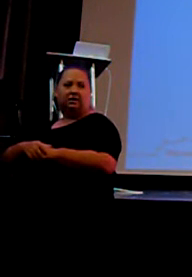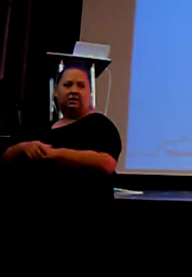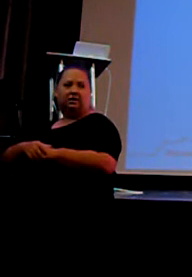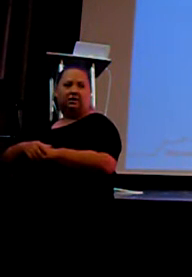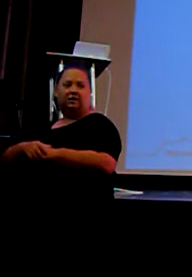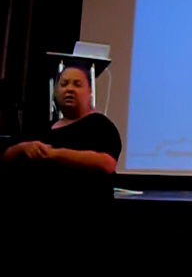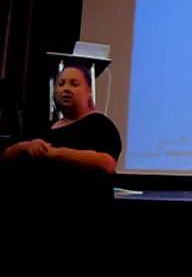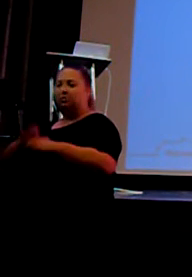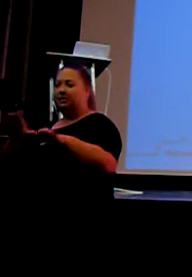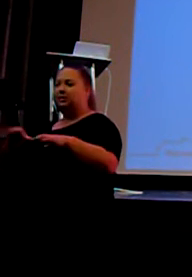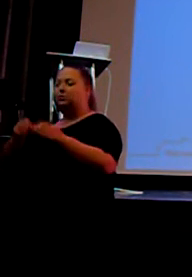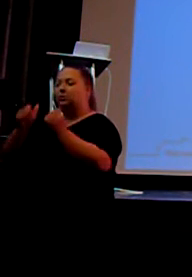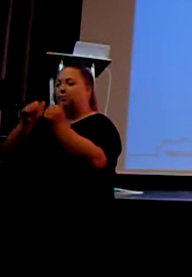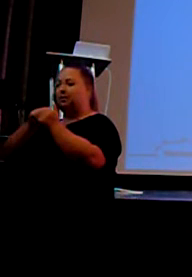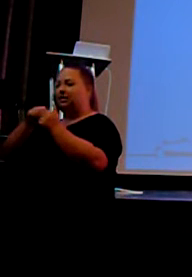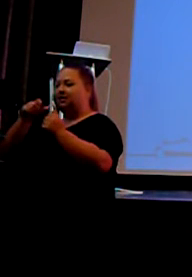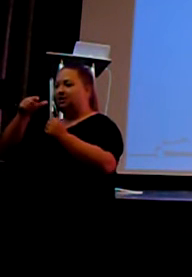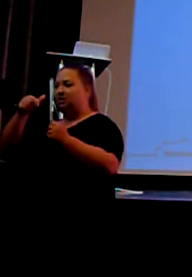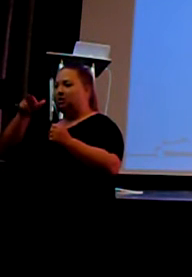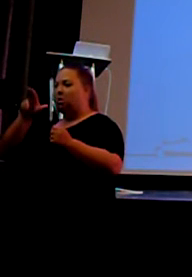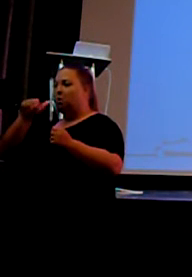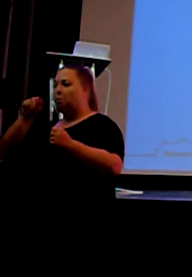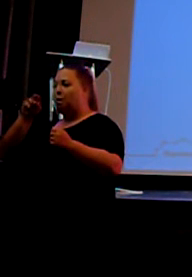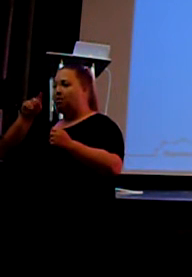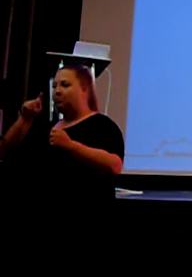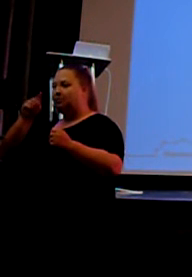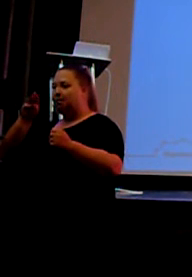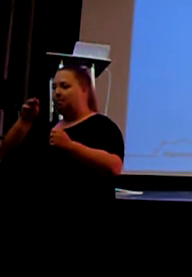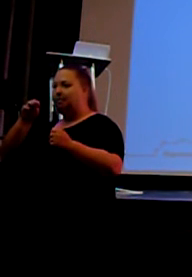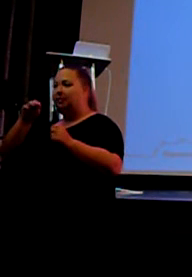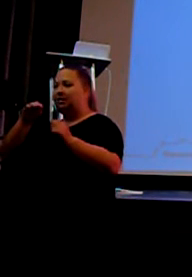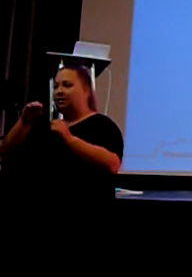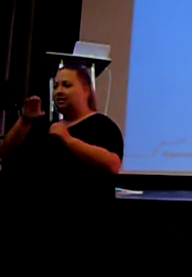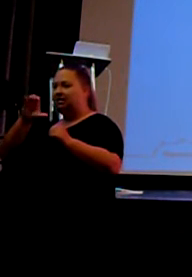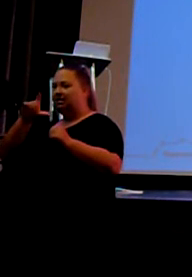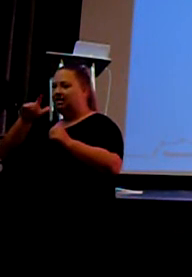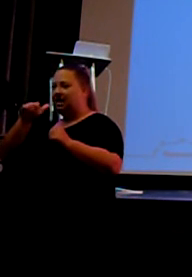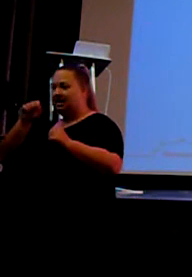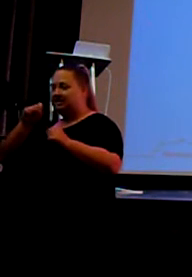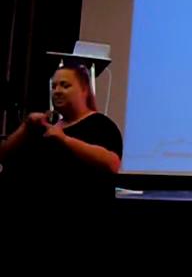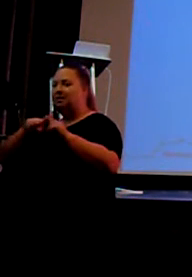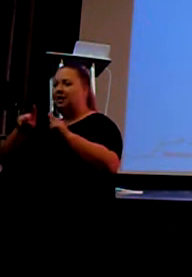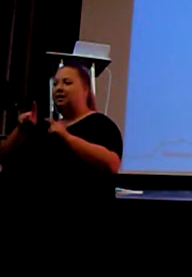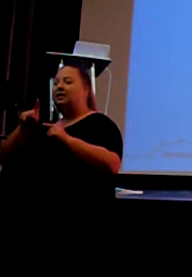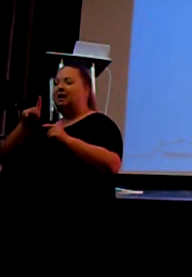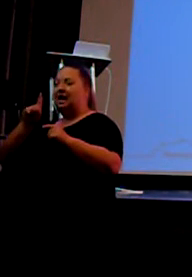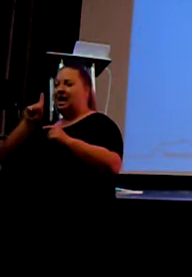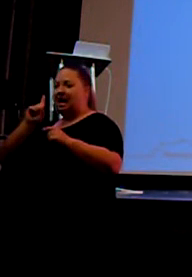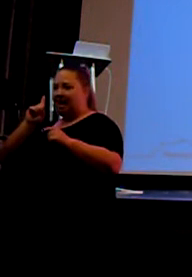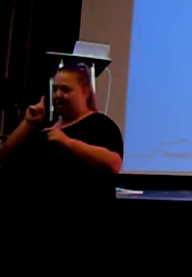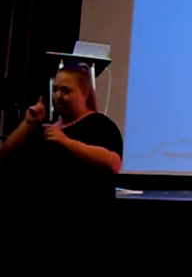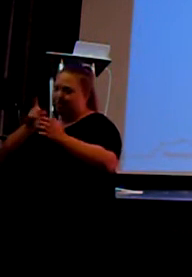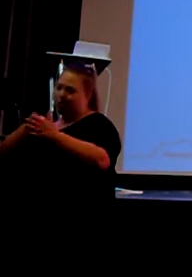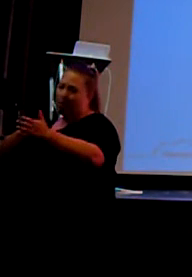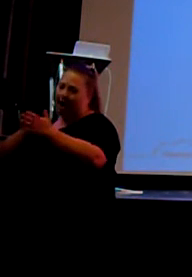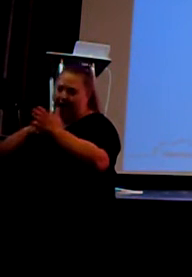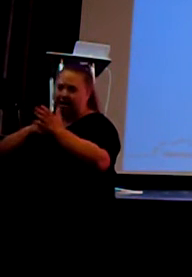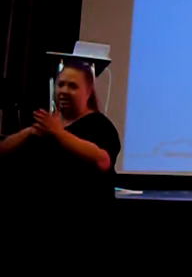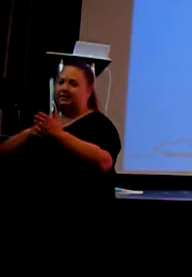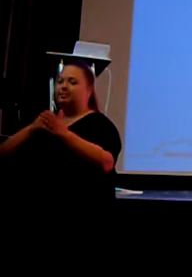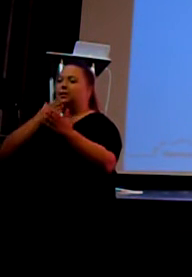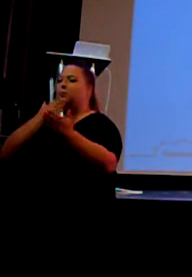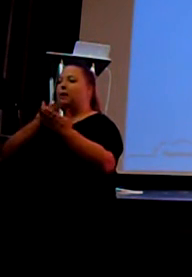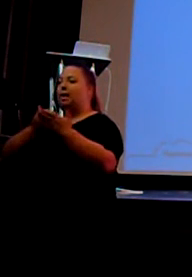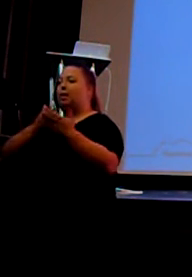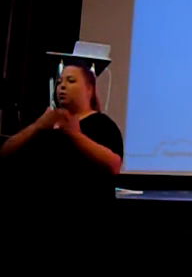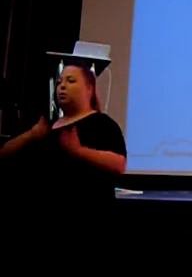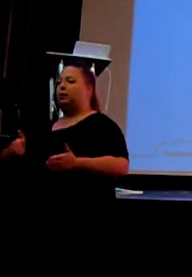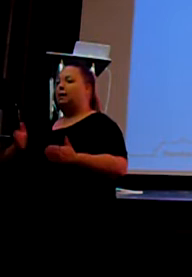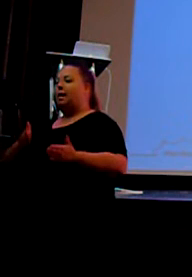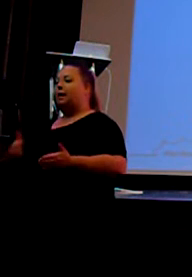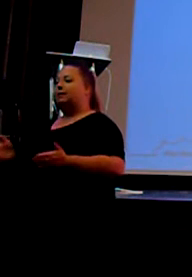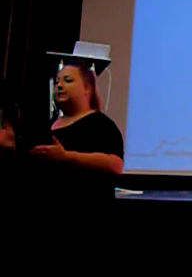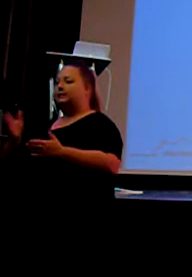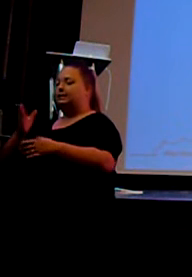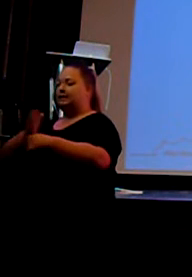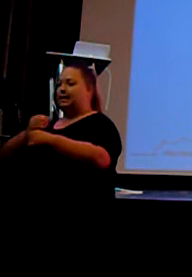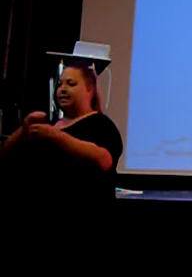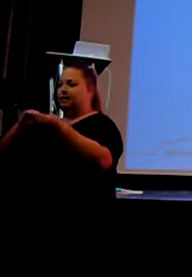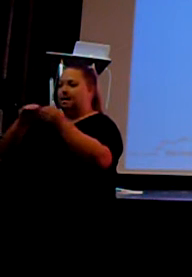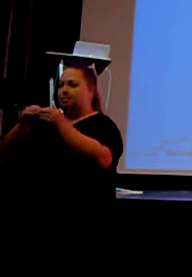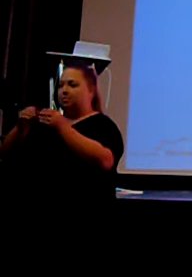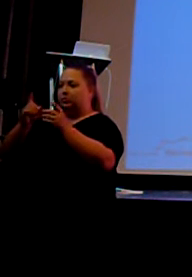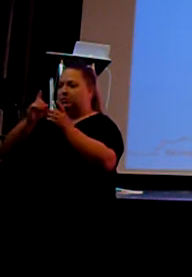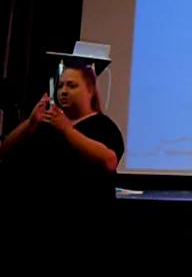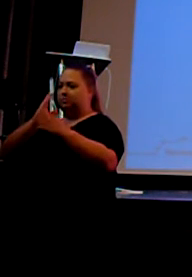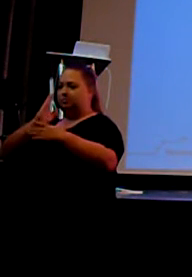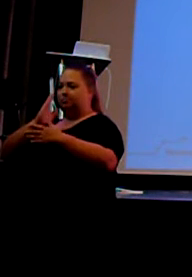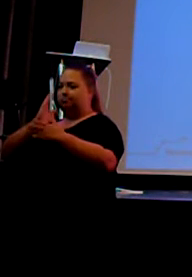it needs to be really well executed then to get the numbers.